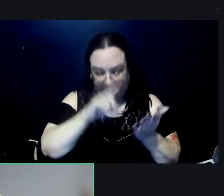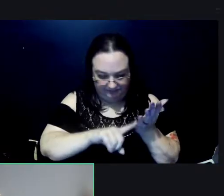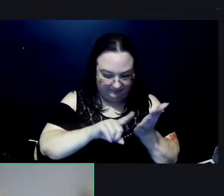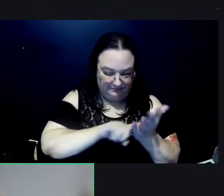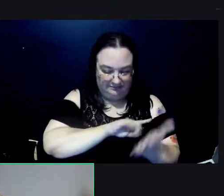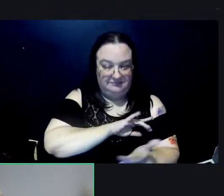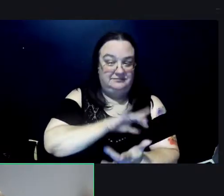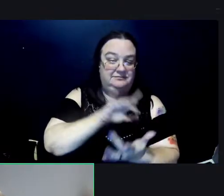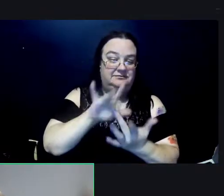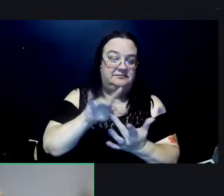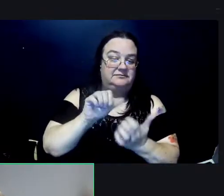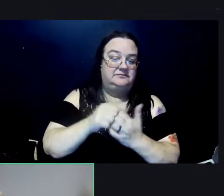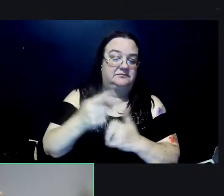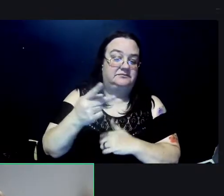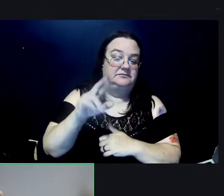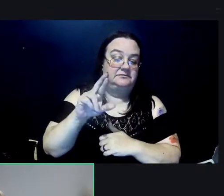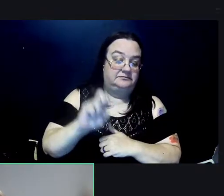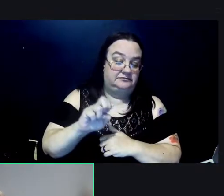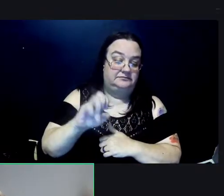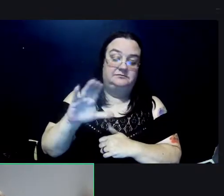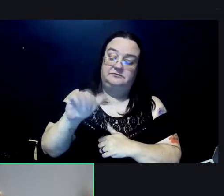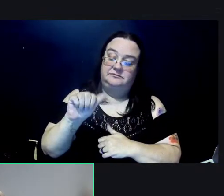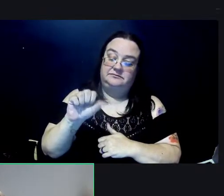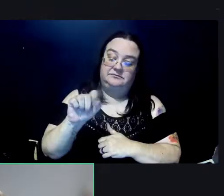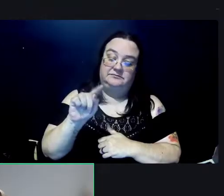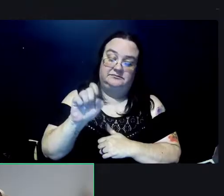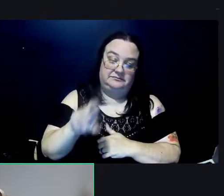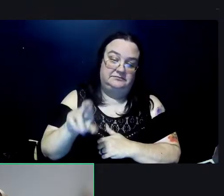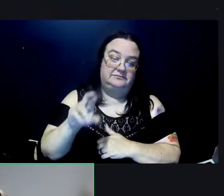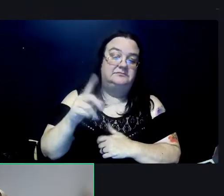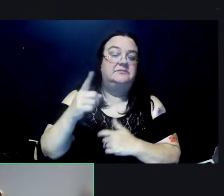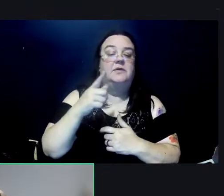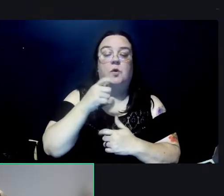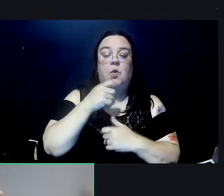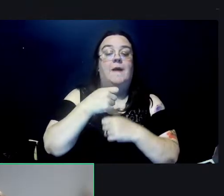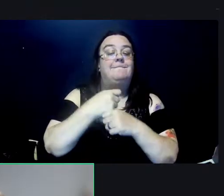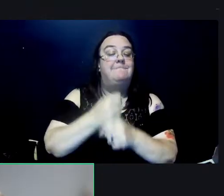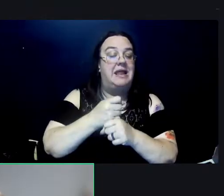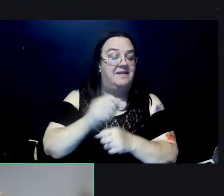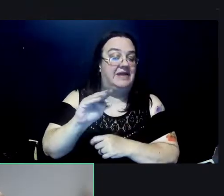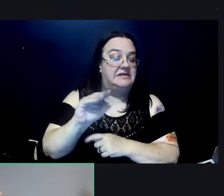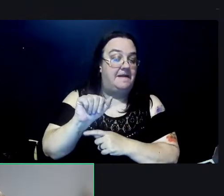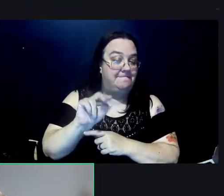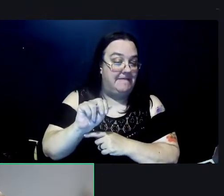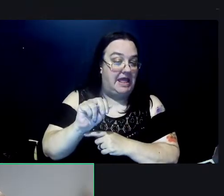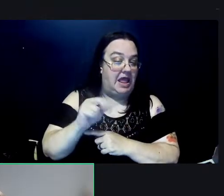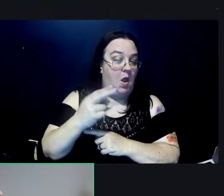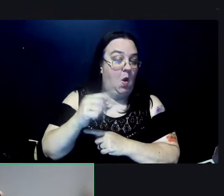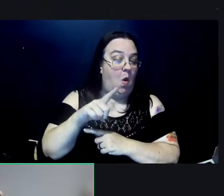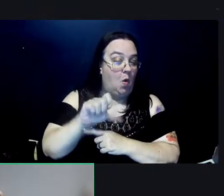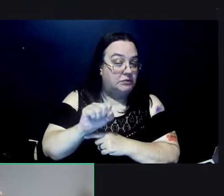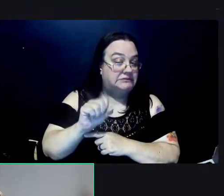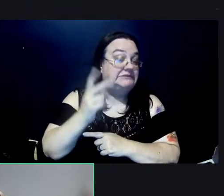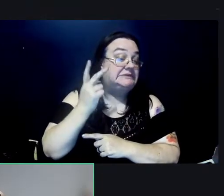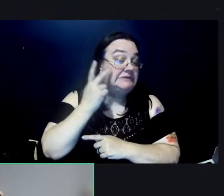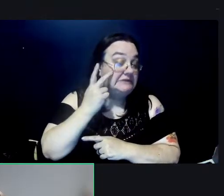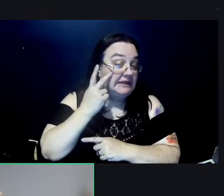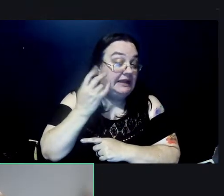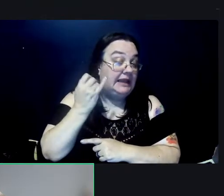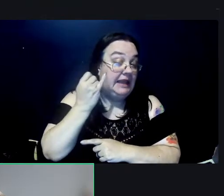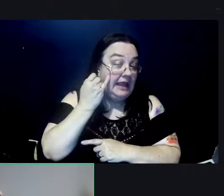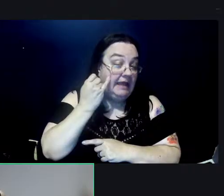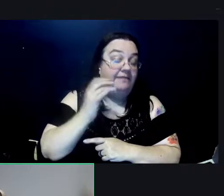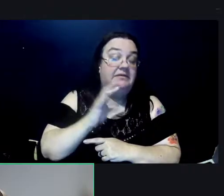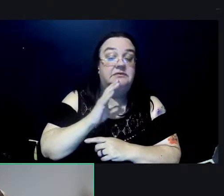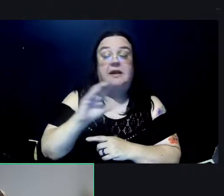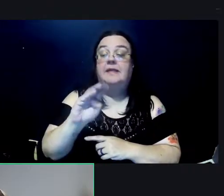the precaster for who manufactured the manholes to see if there are potentially